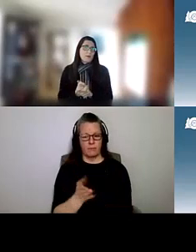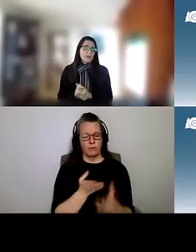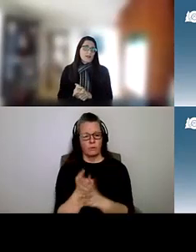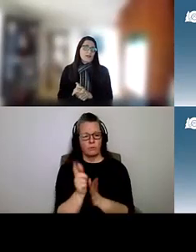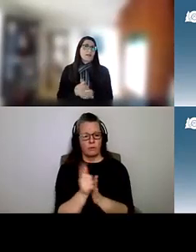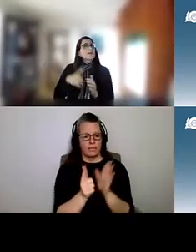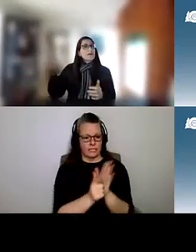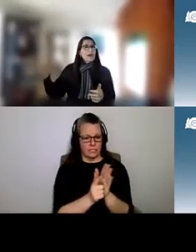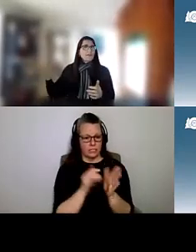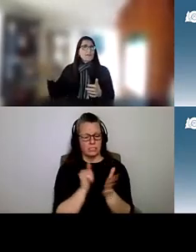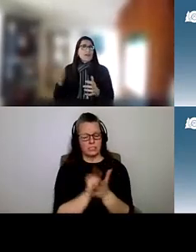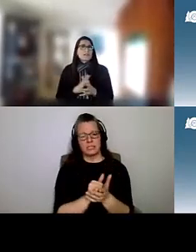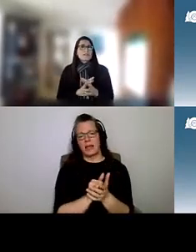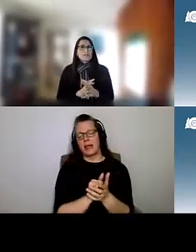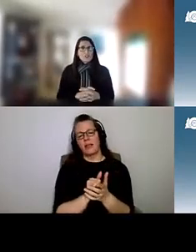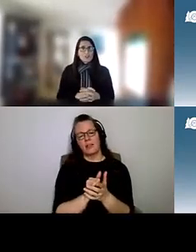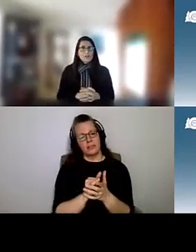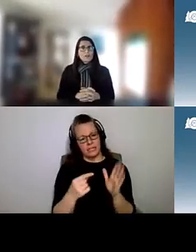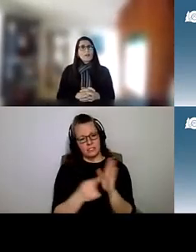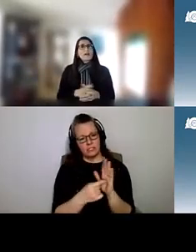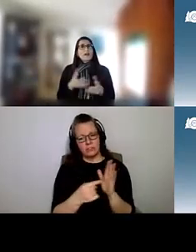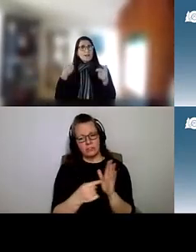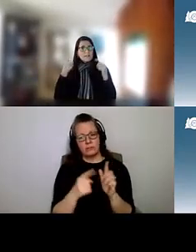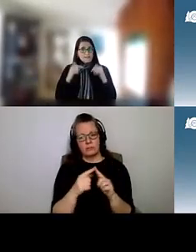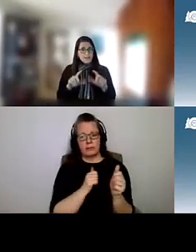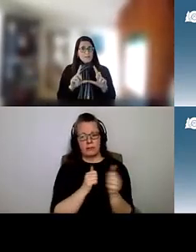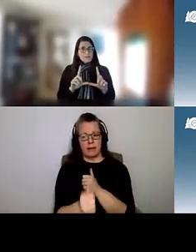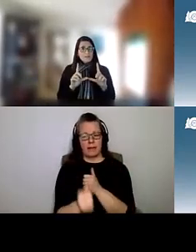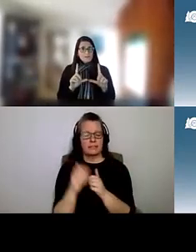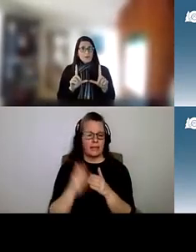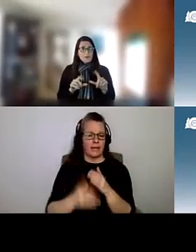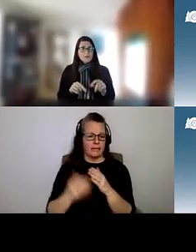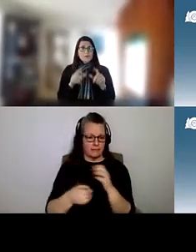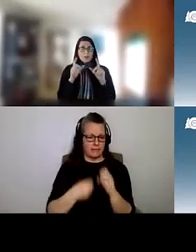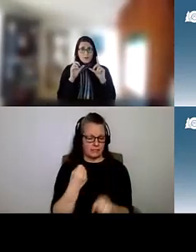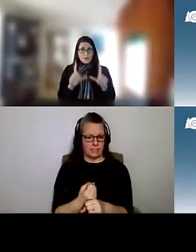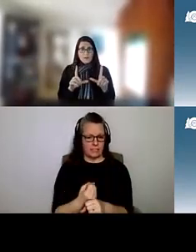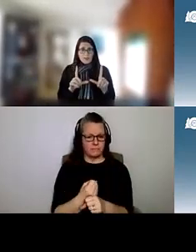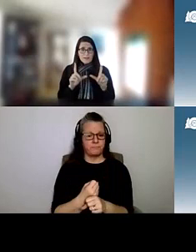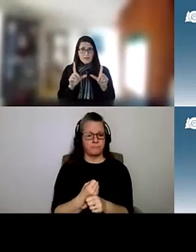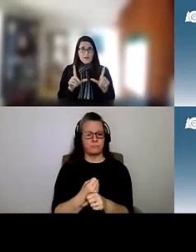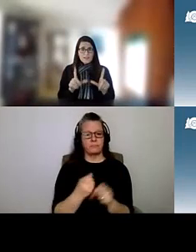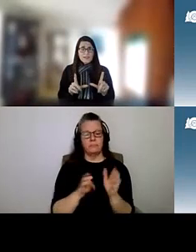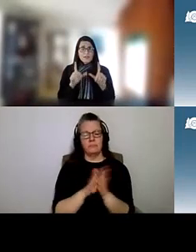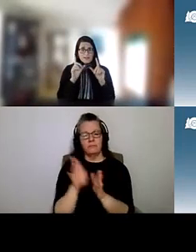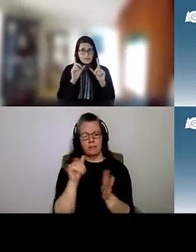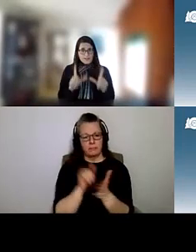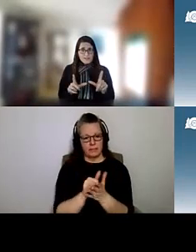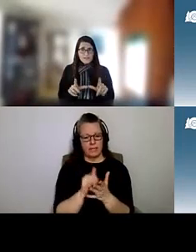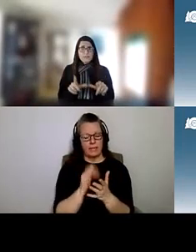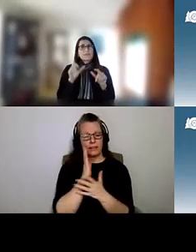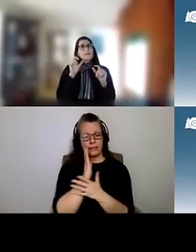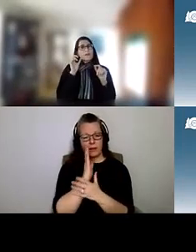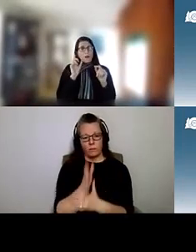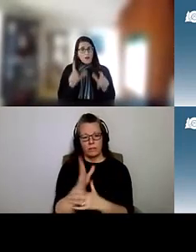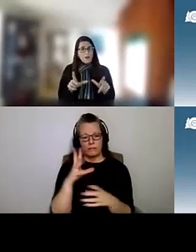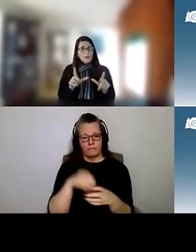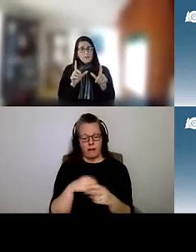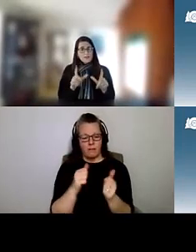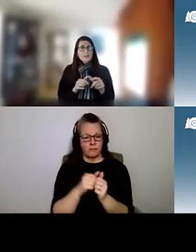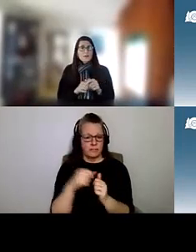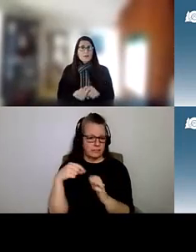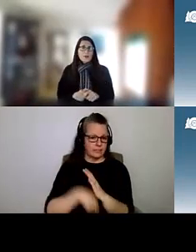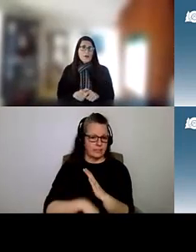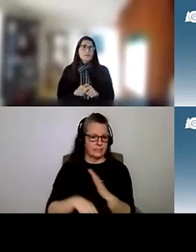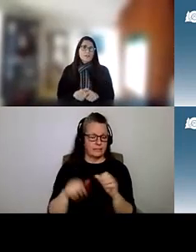be promulgated at the end of this year. And in developing those parameters, we are currently involved in extensive